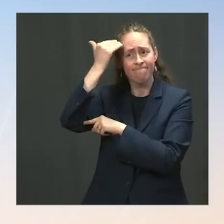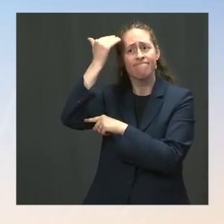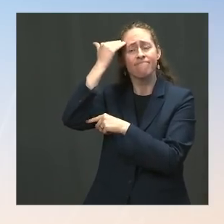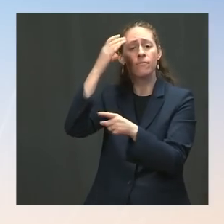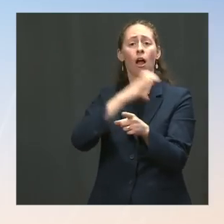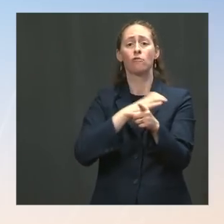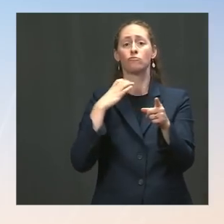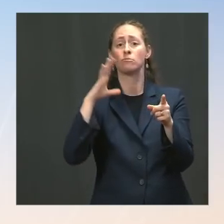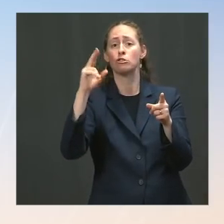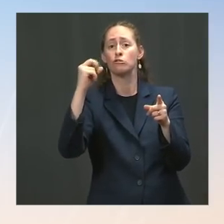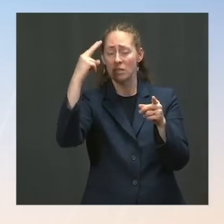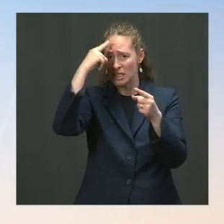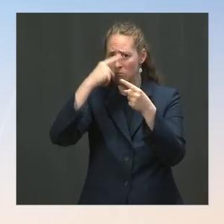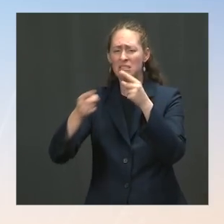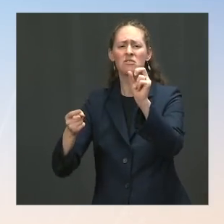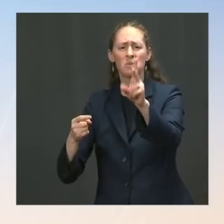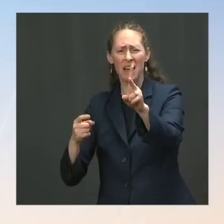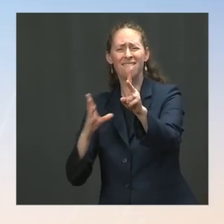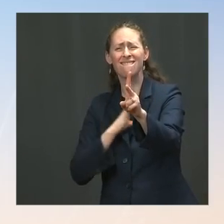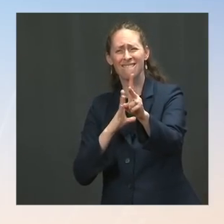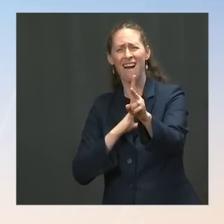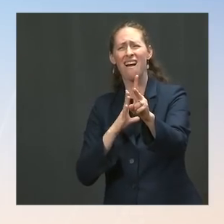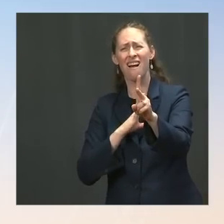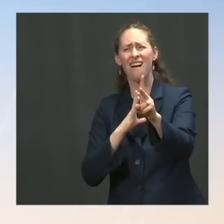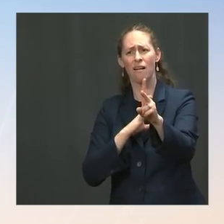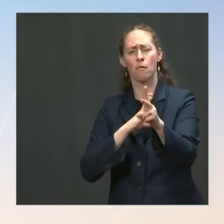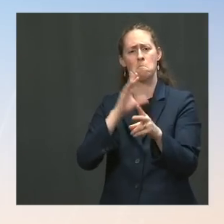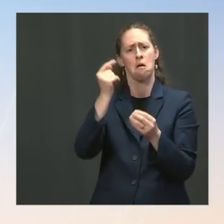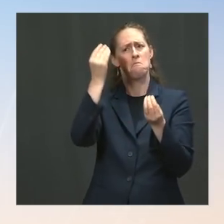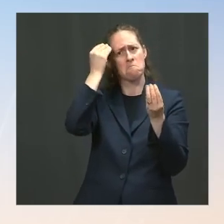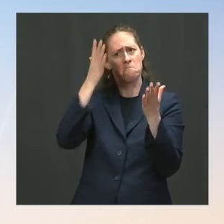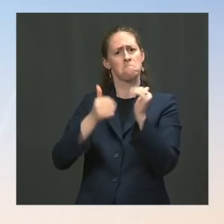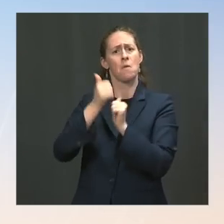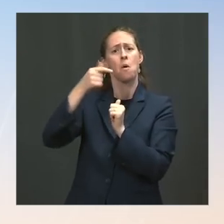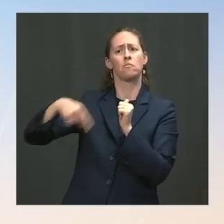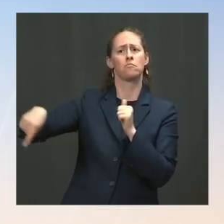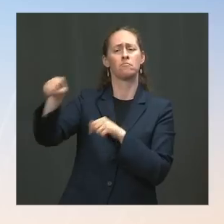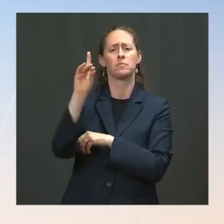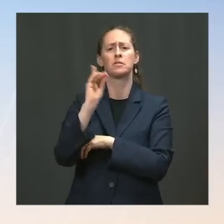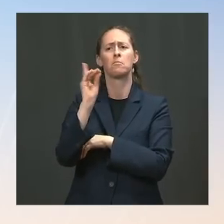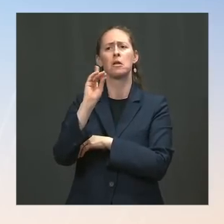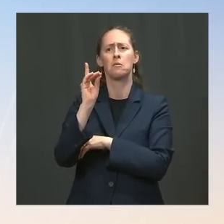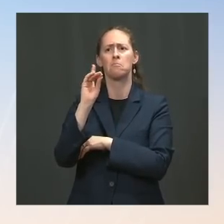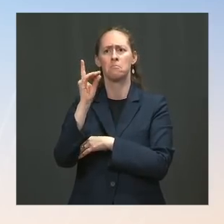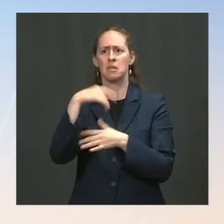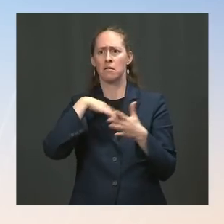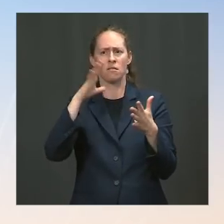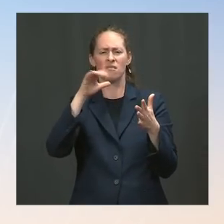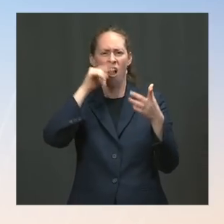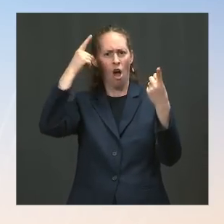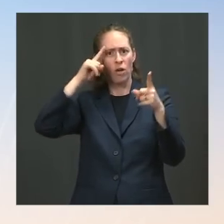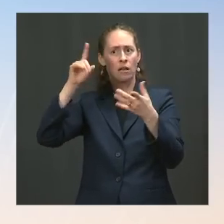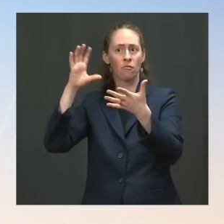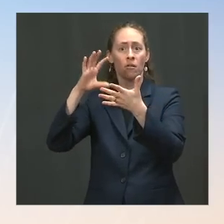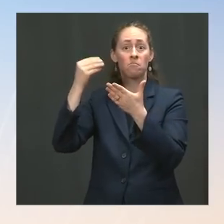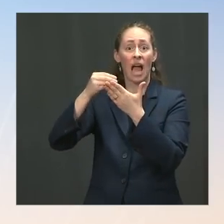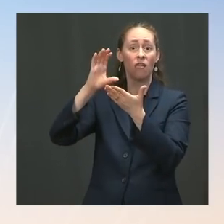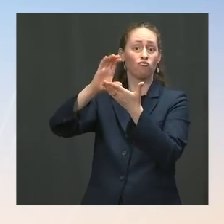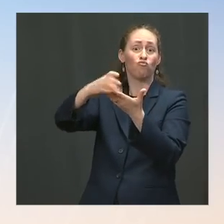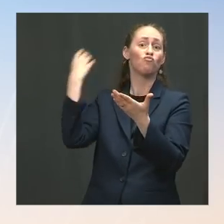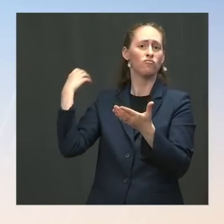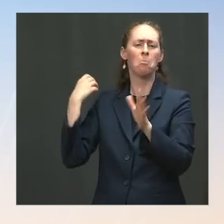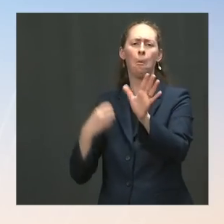and the majority of members also agree that we should not defund the police. Is there a greater concern, though? I understand that's not the president's position, but is there a